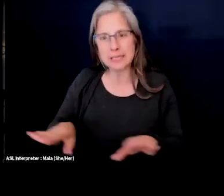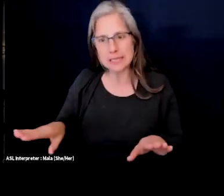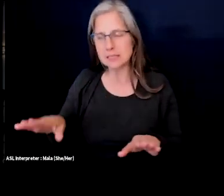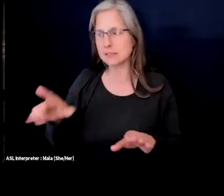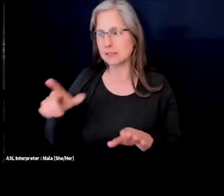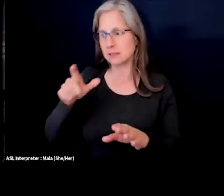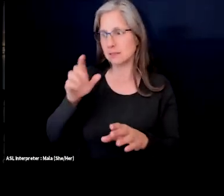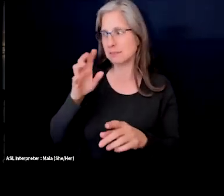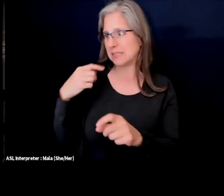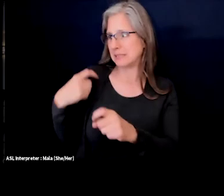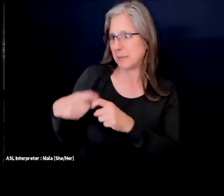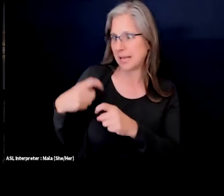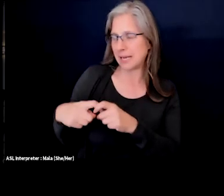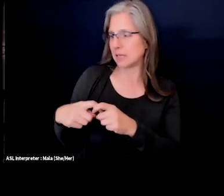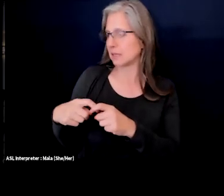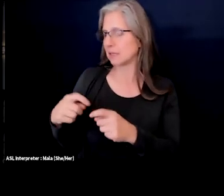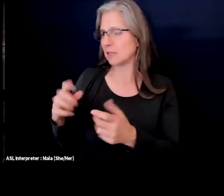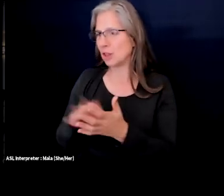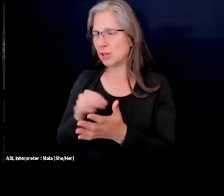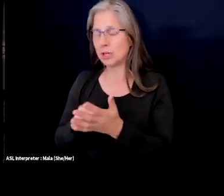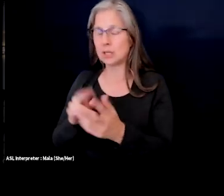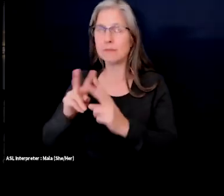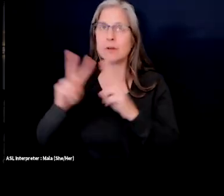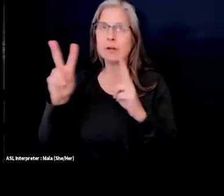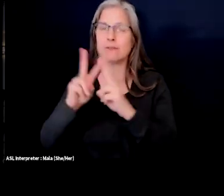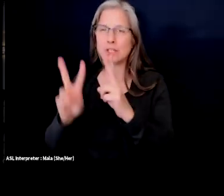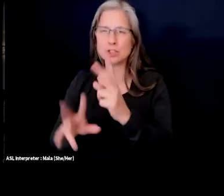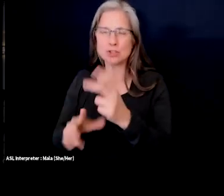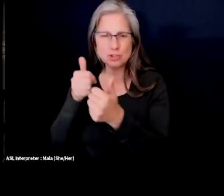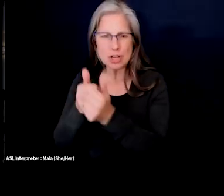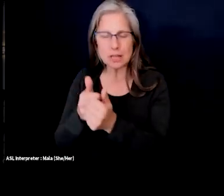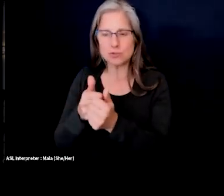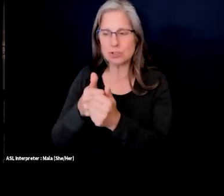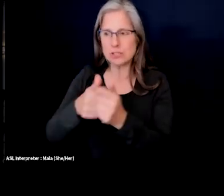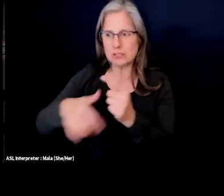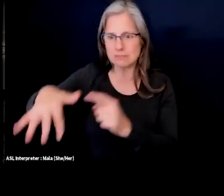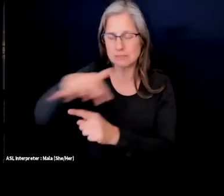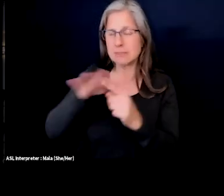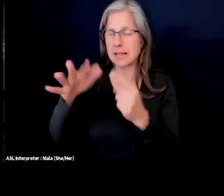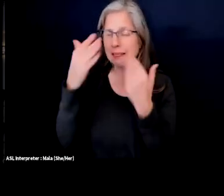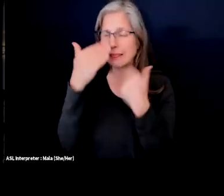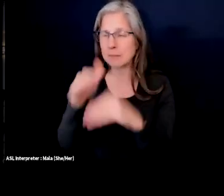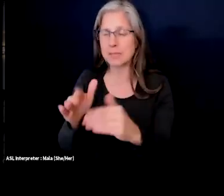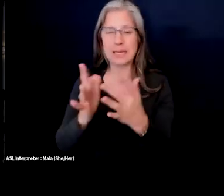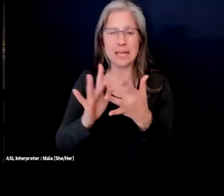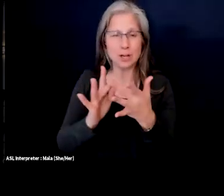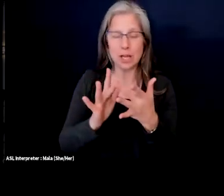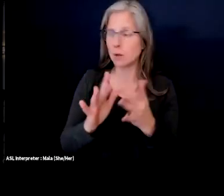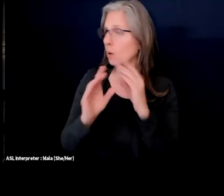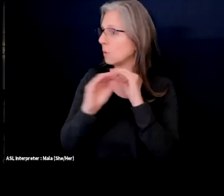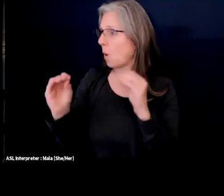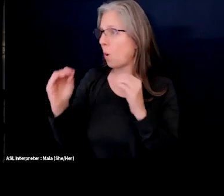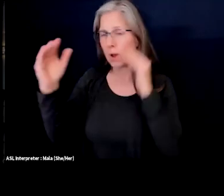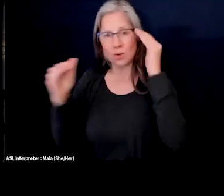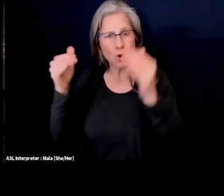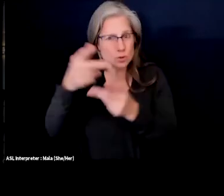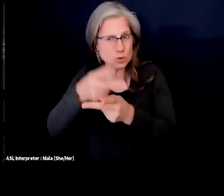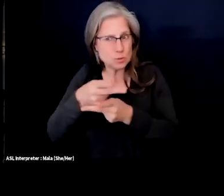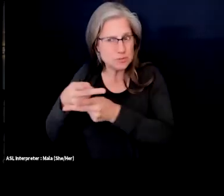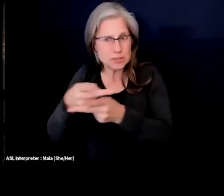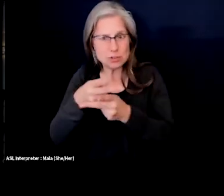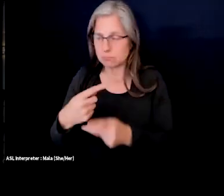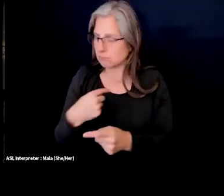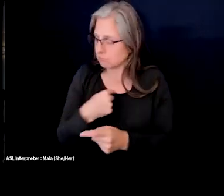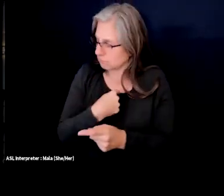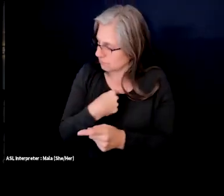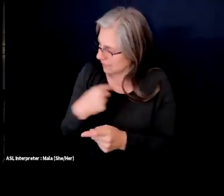Hispanic, who are living in very challenging circumstances with limited internet no adult supervision. I really